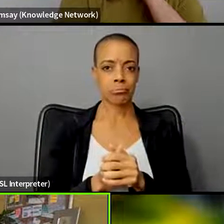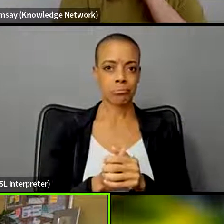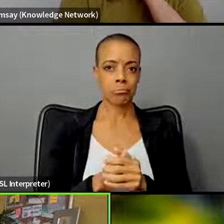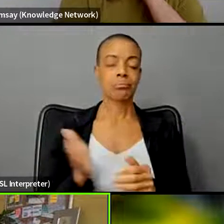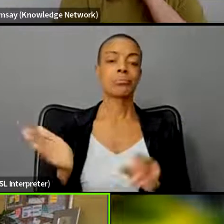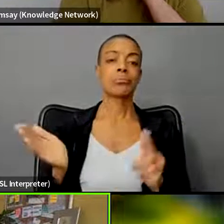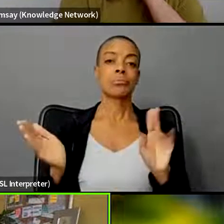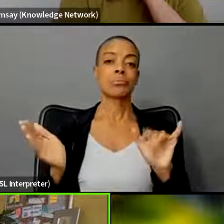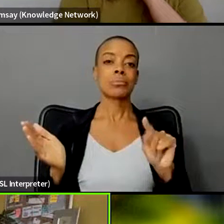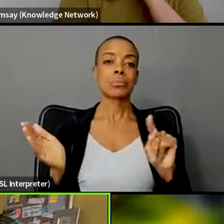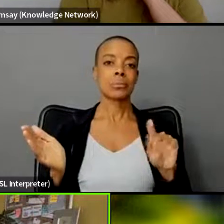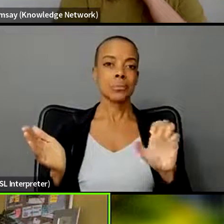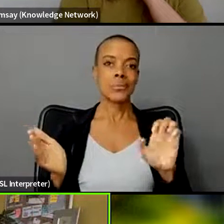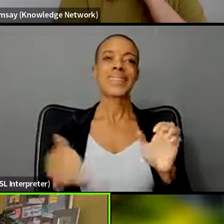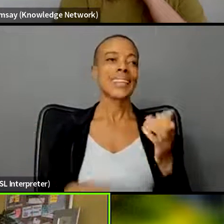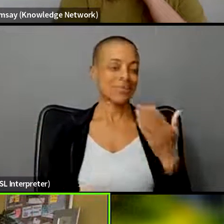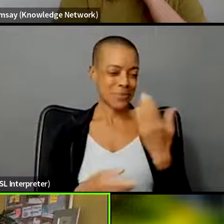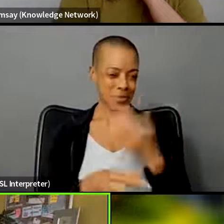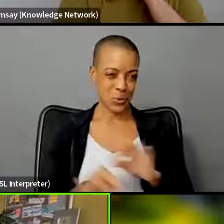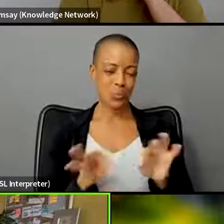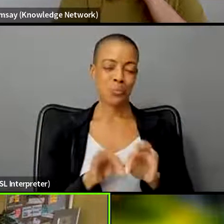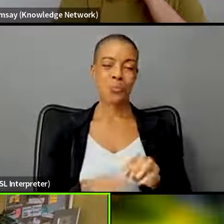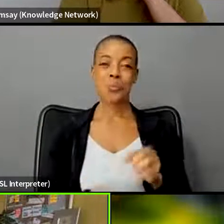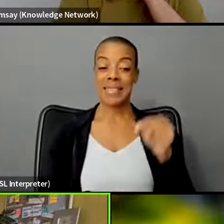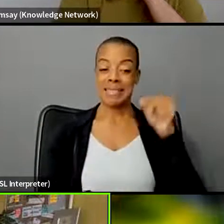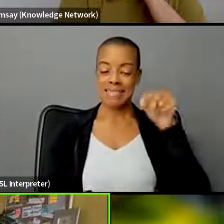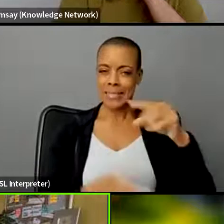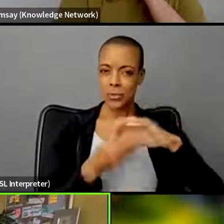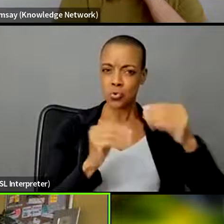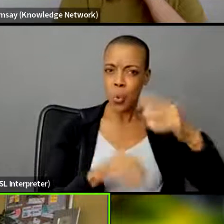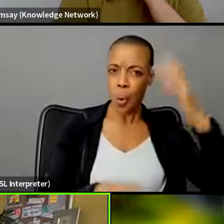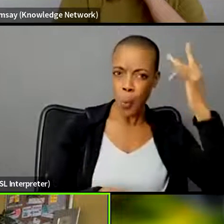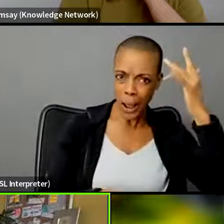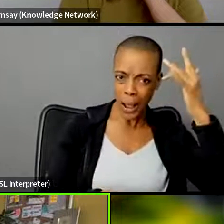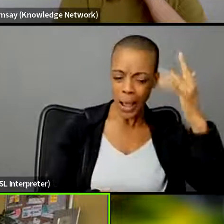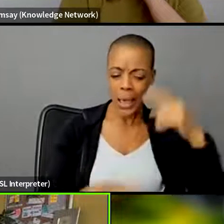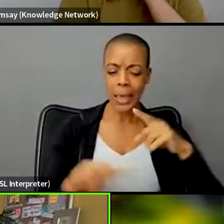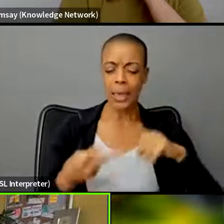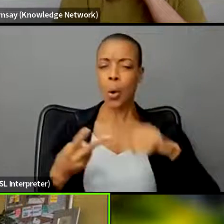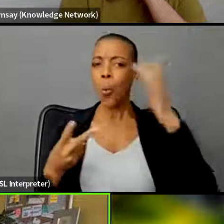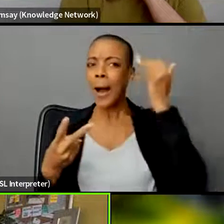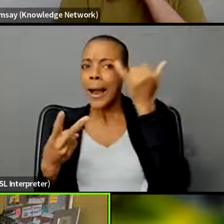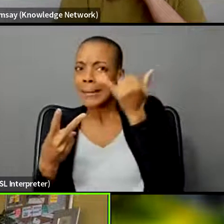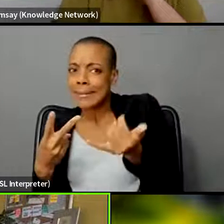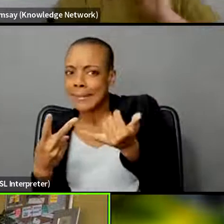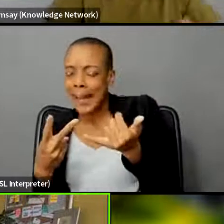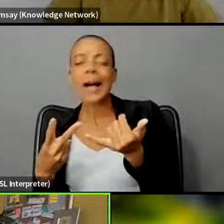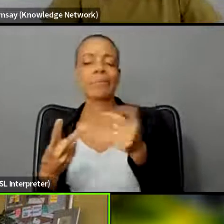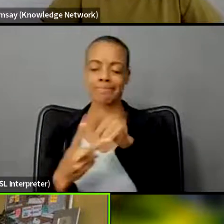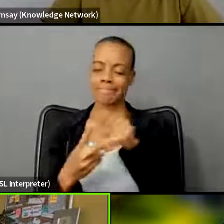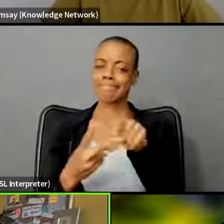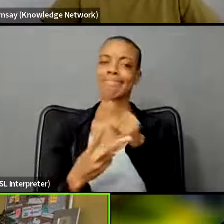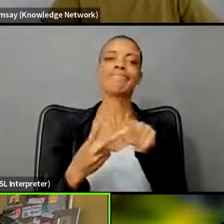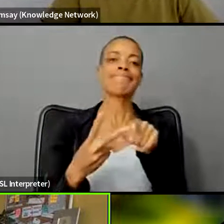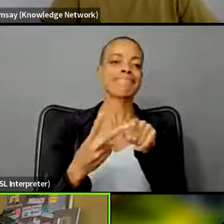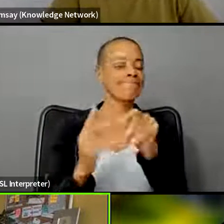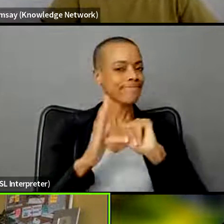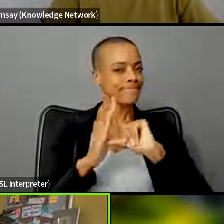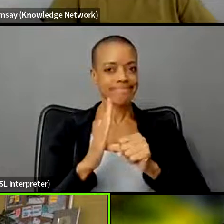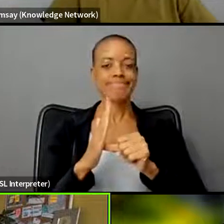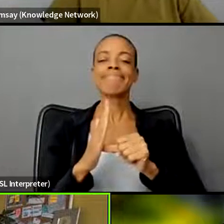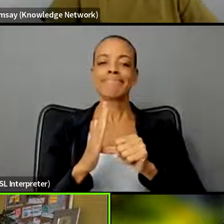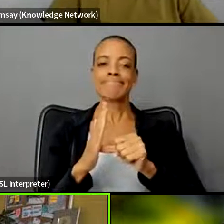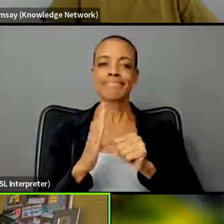that, there's always a bit more of a follow-up conversation you can have around some of the specifics. But I think, at the end of the day, it's all about the